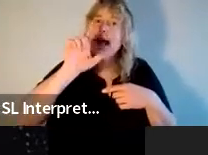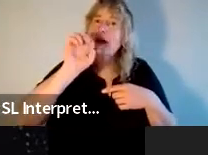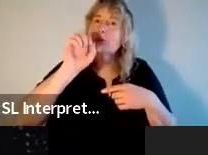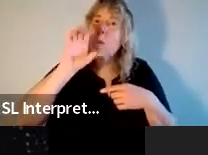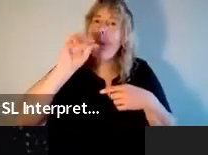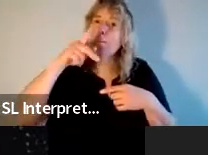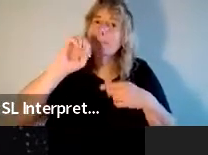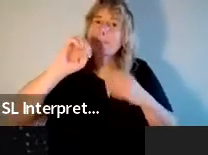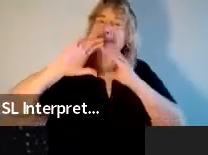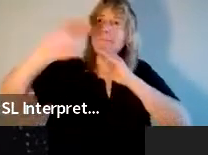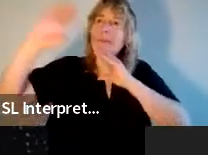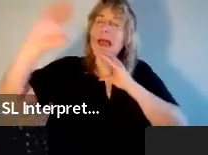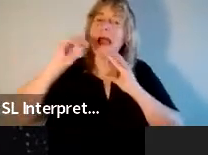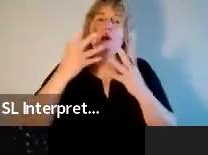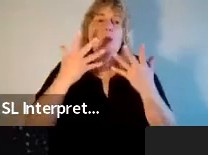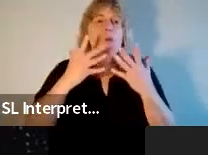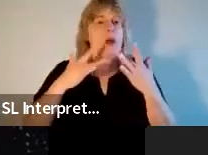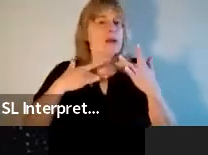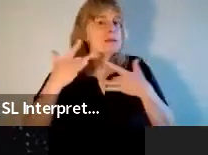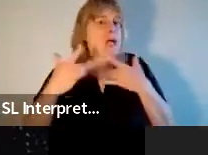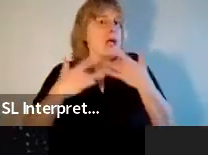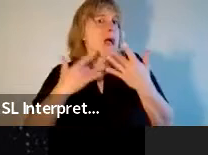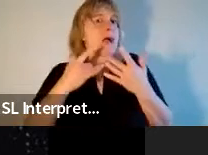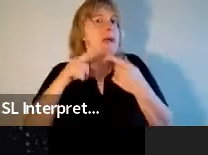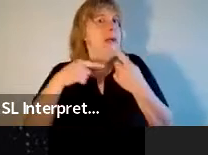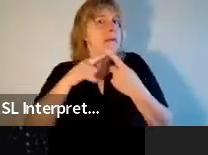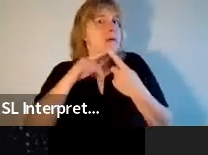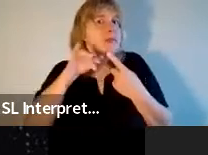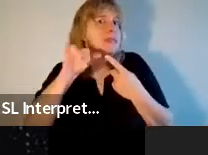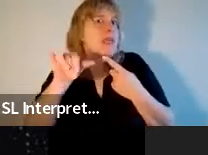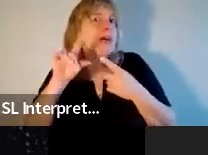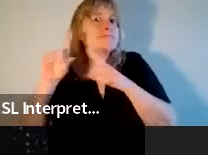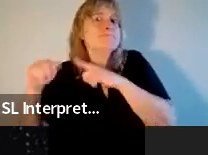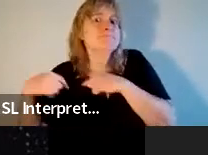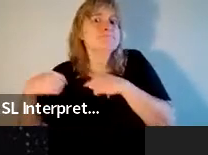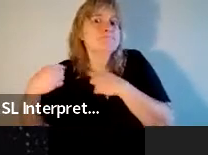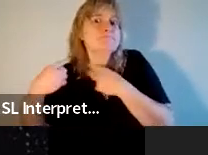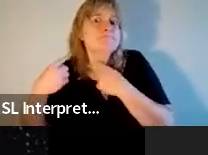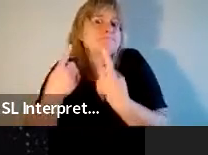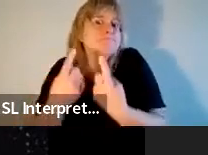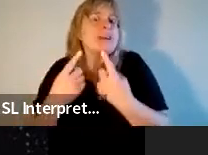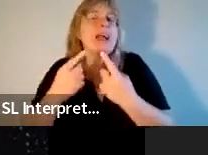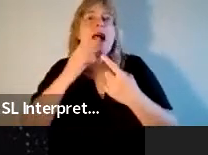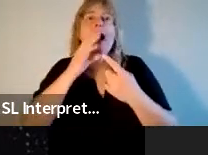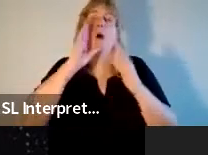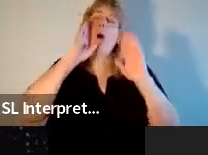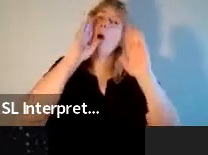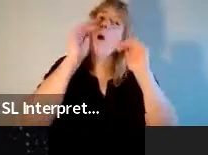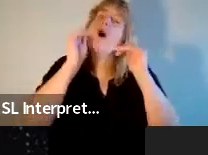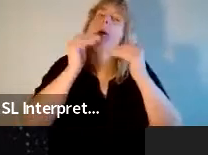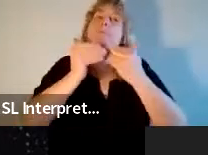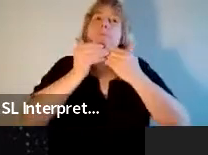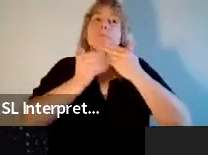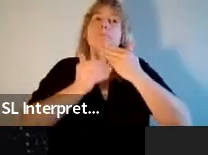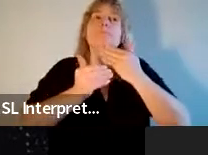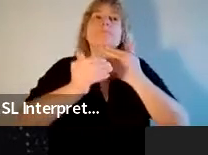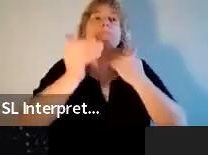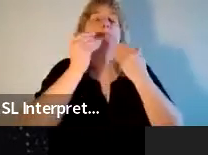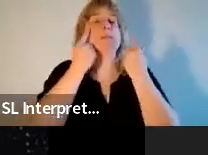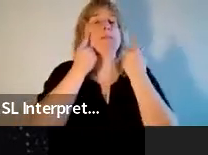in these days leading up to what we hope will be a successful and flawless launch.